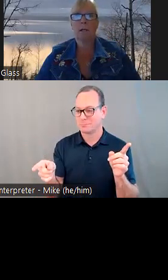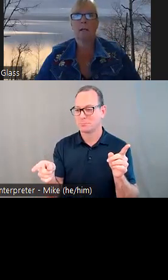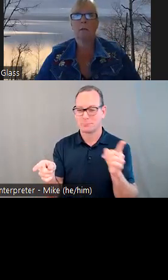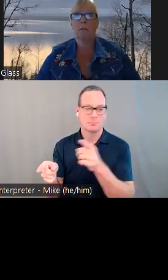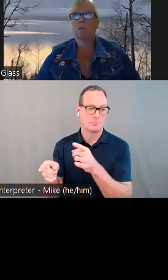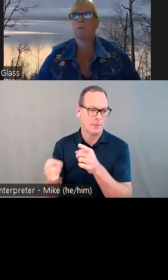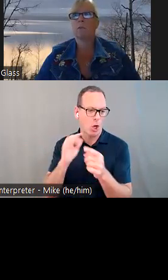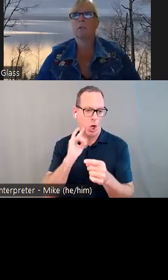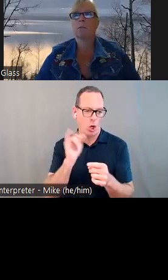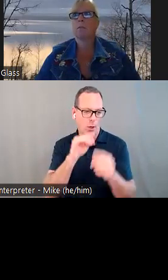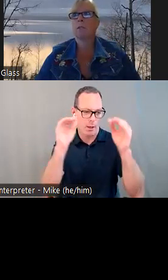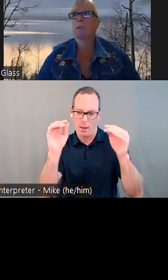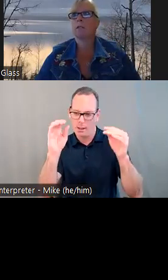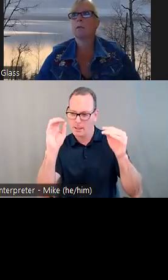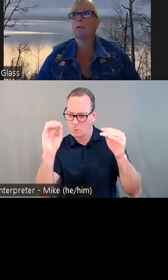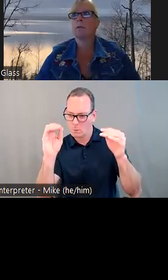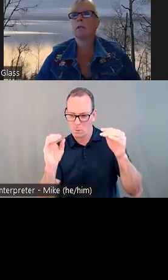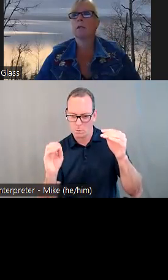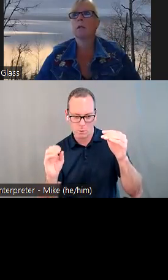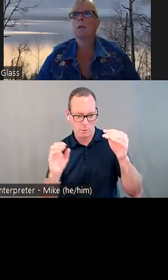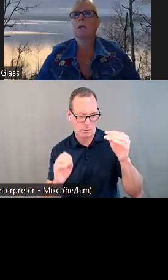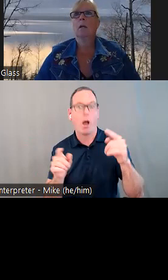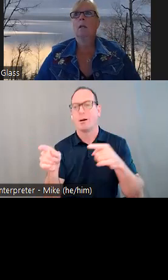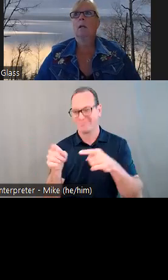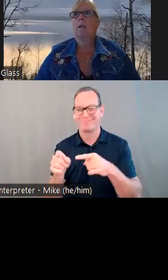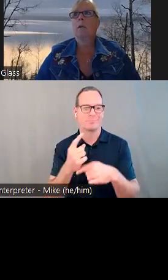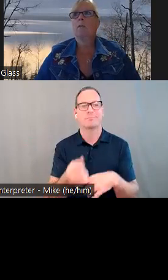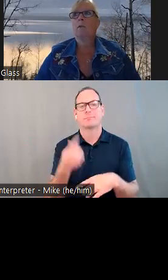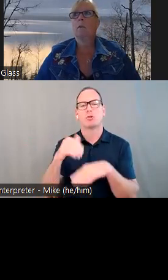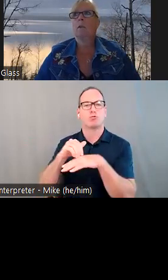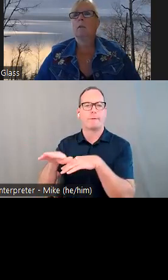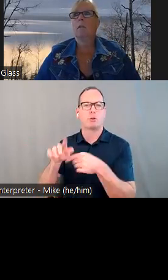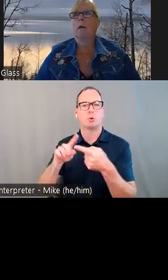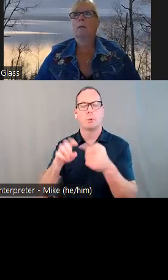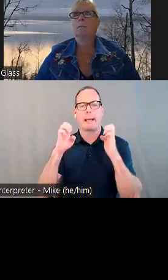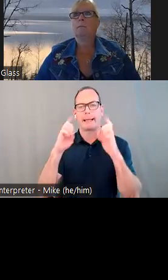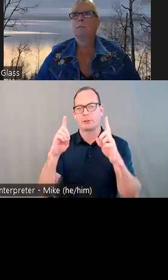educational academic service referrals, because that's what's noted here. They may have,